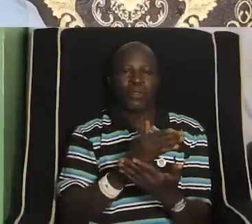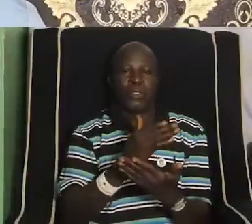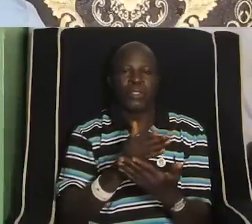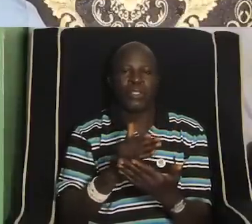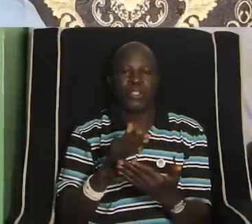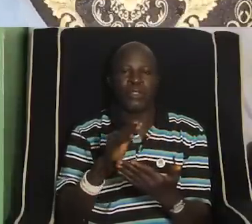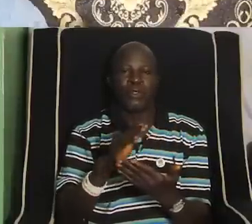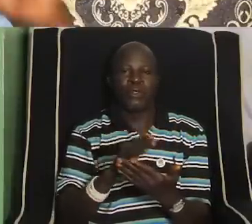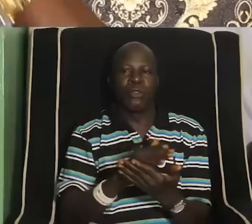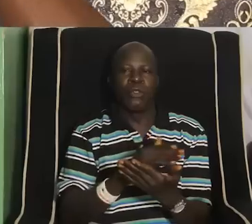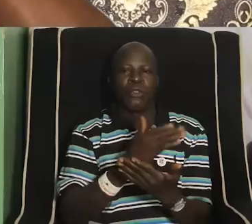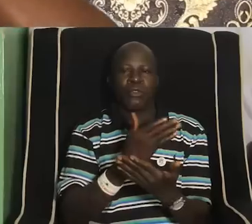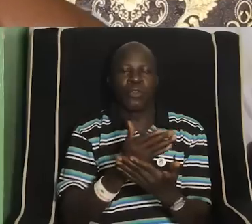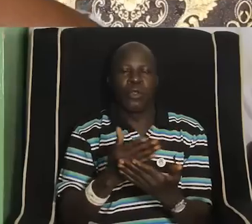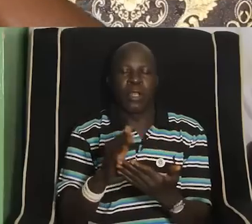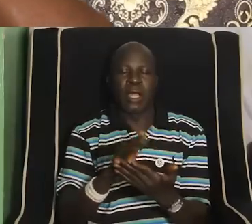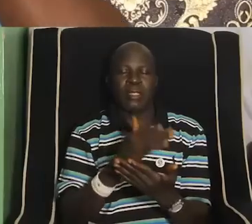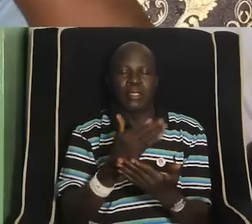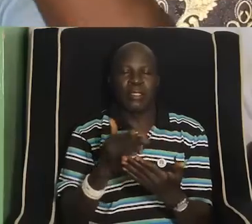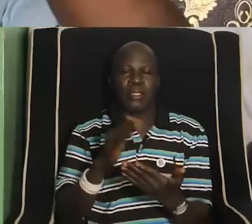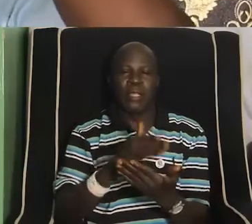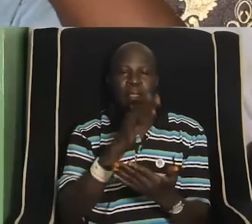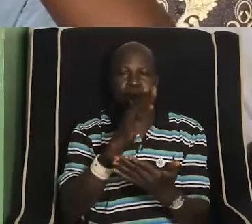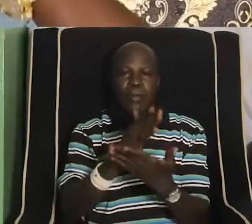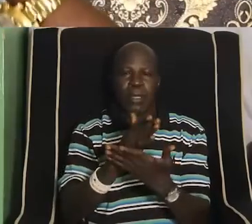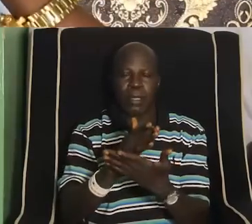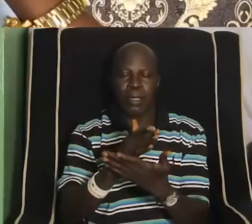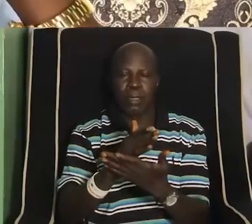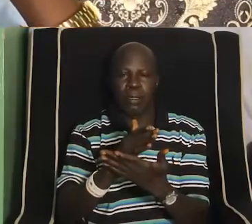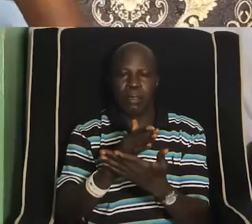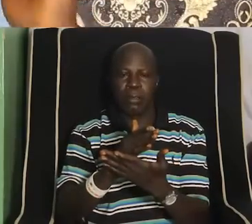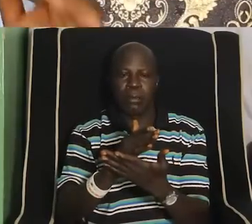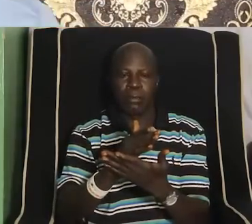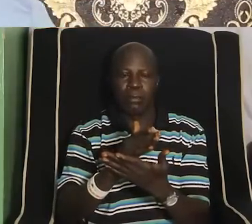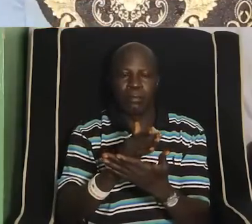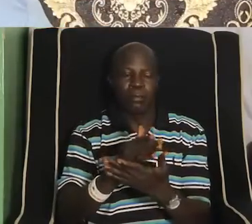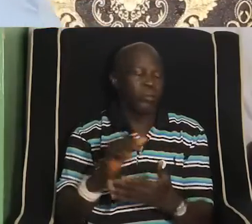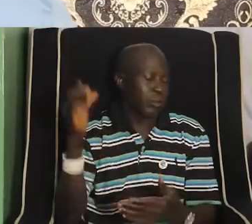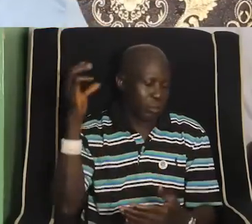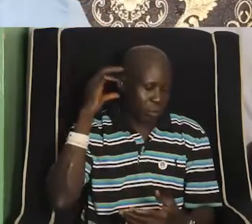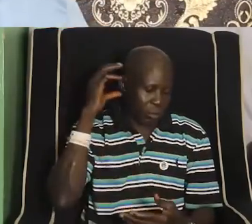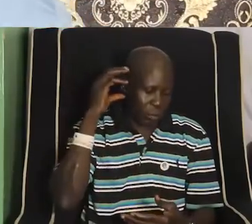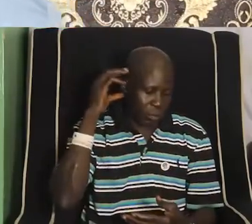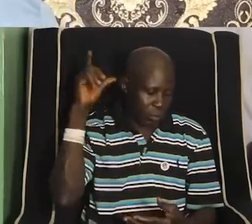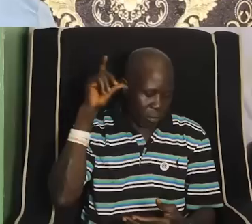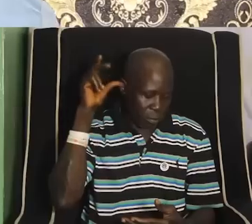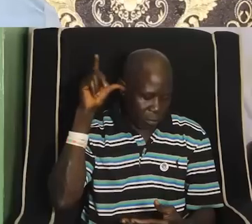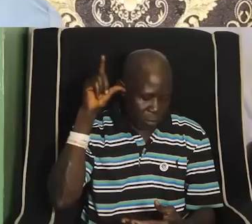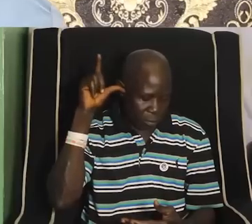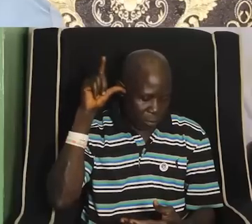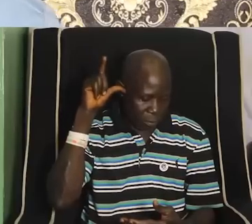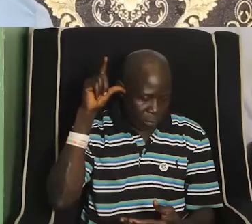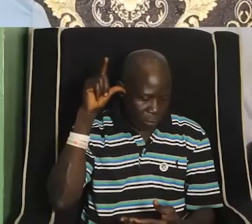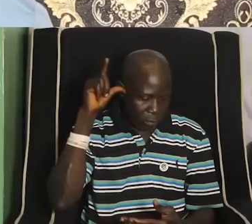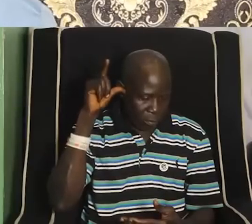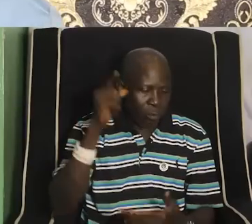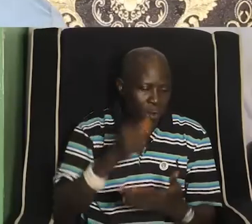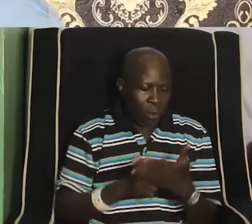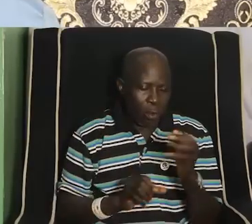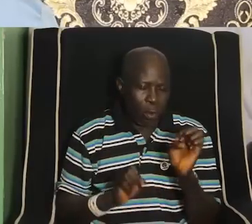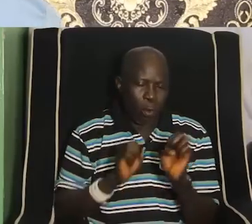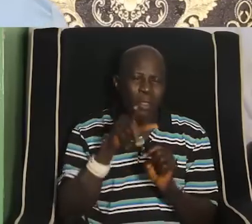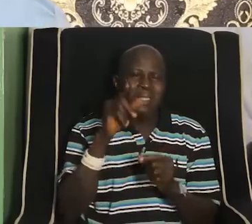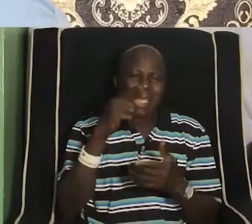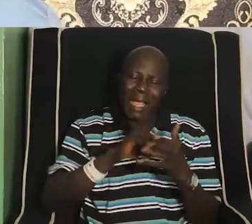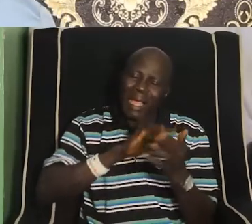yóò ti dánwò láti dẹ́bẹ̀. Pagbo mi sir. Listen to me, sir. Kẹ́ wá ní ohun ayé tà ń sítà lé